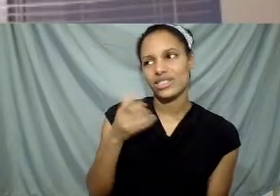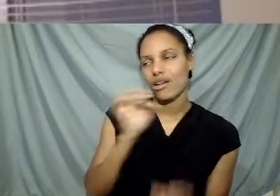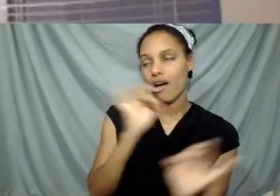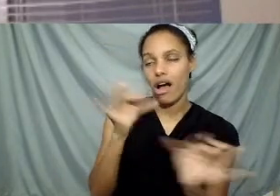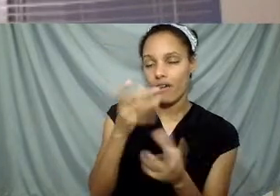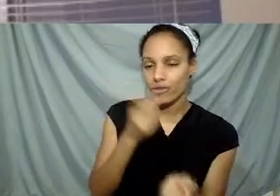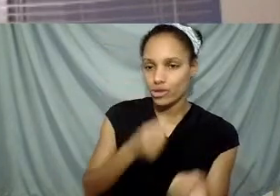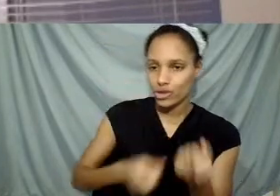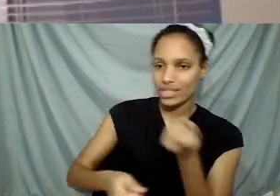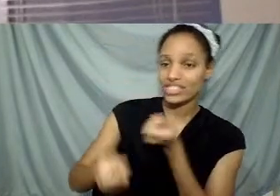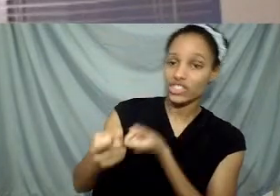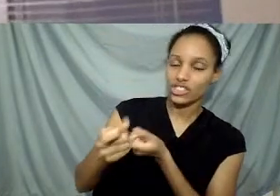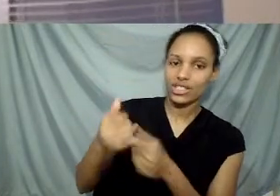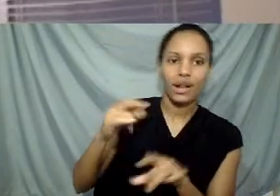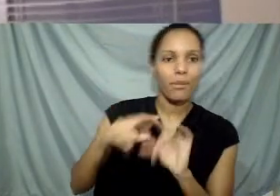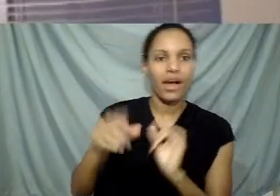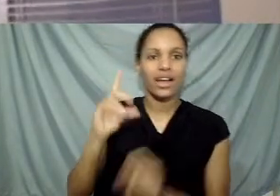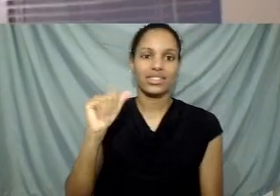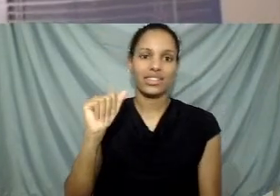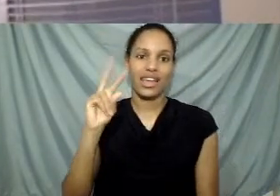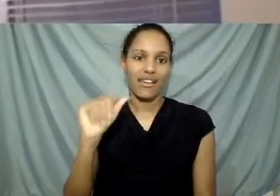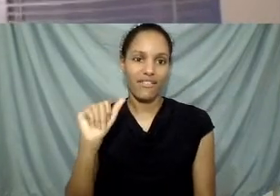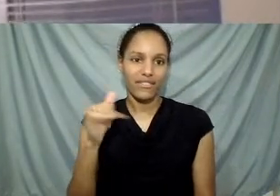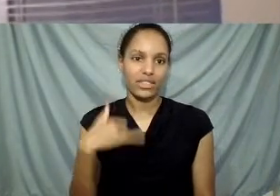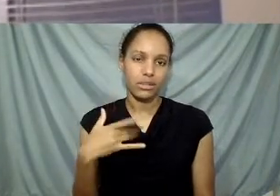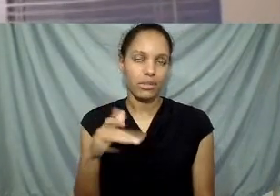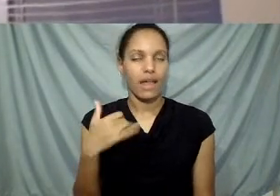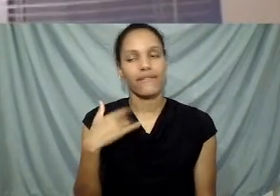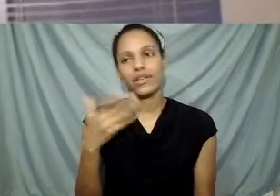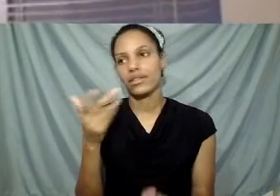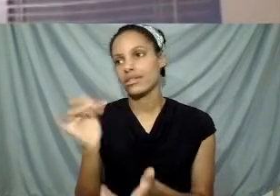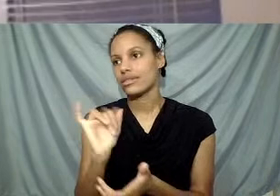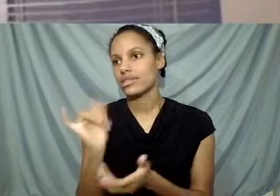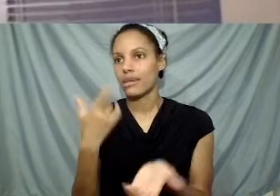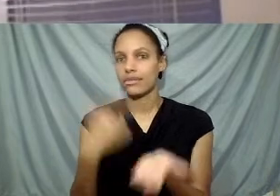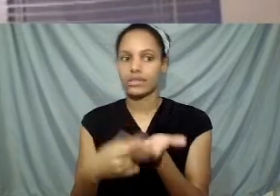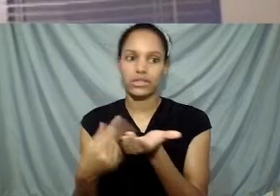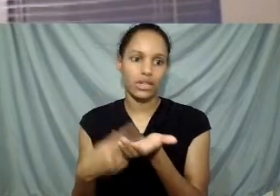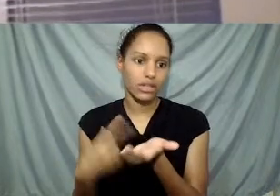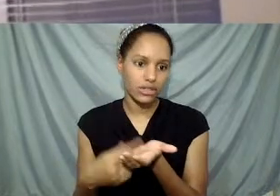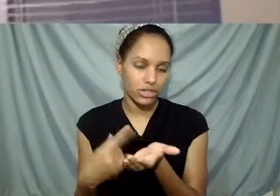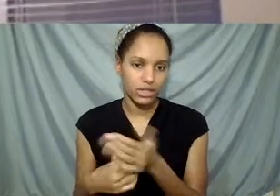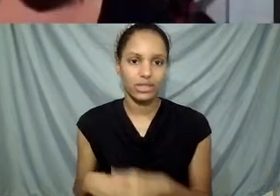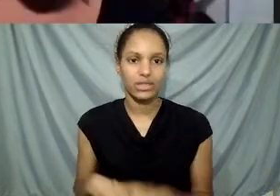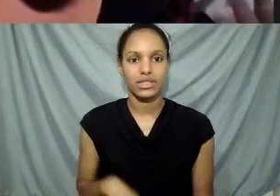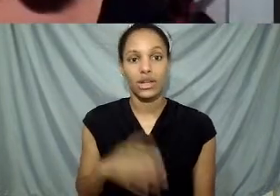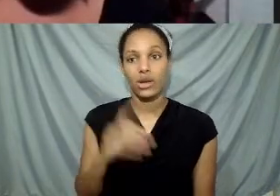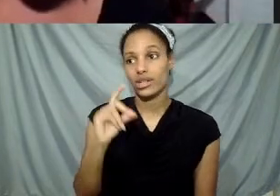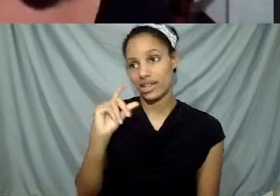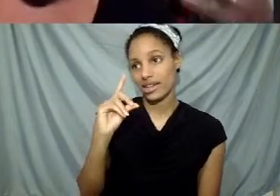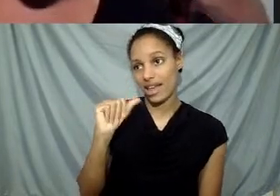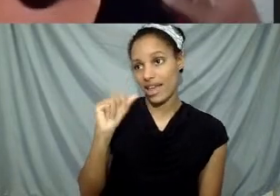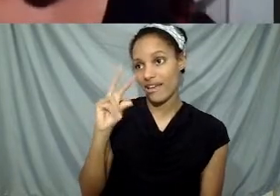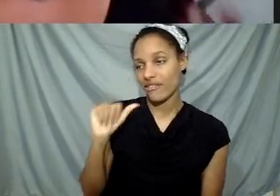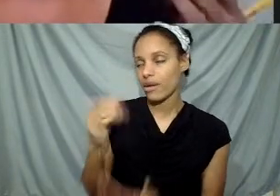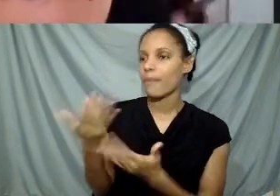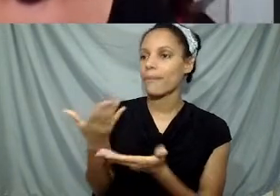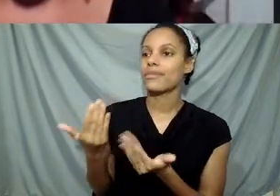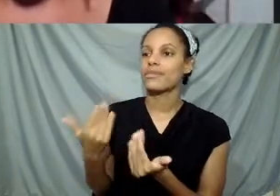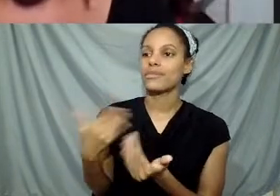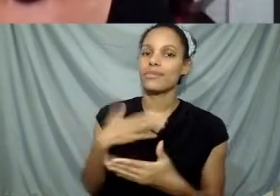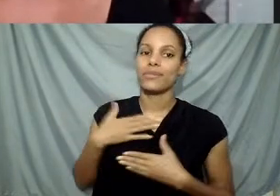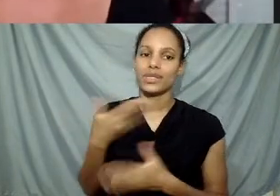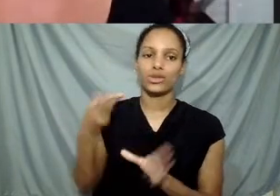but Deva and I have been having this same discussion. Come on back, Deva. Seriously though, but value differences and know